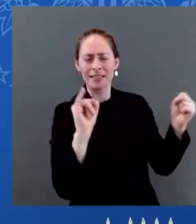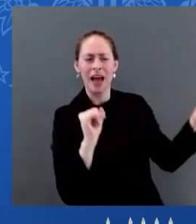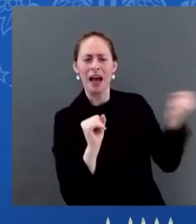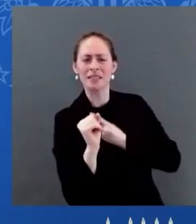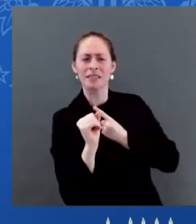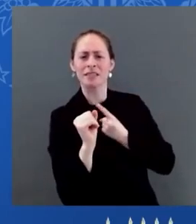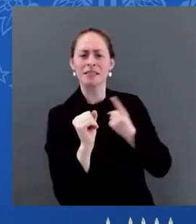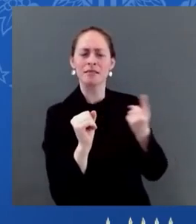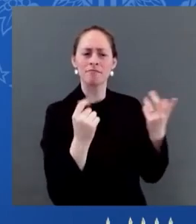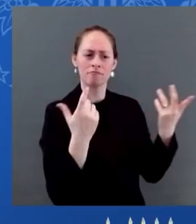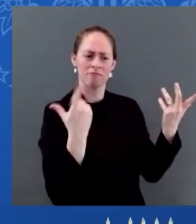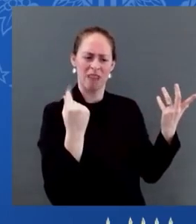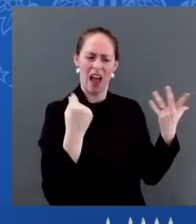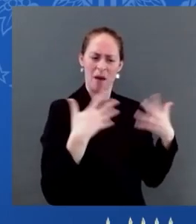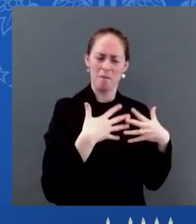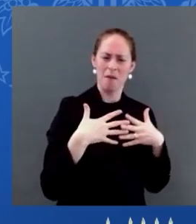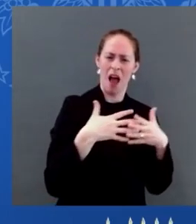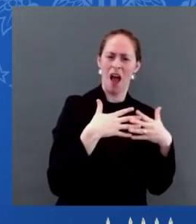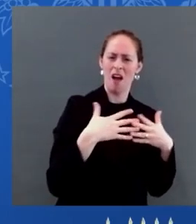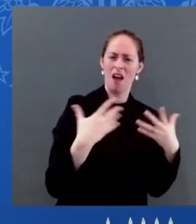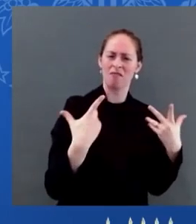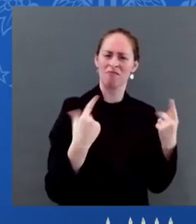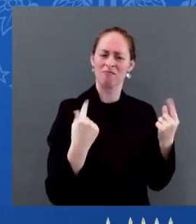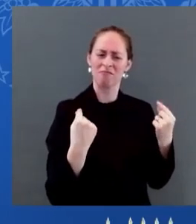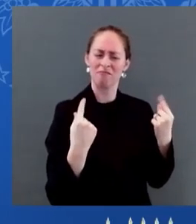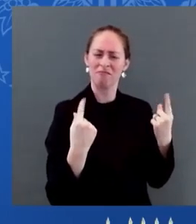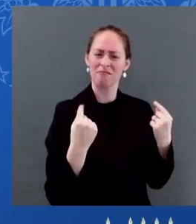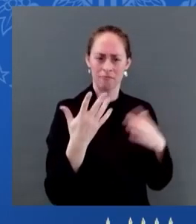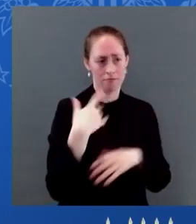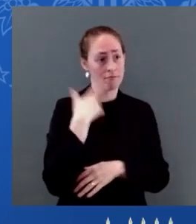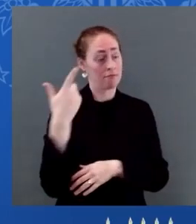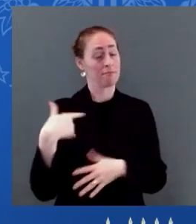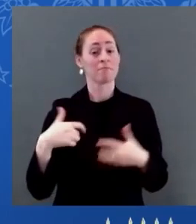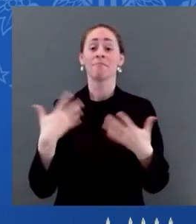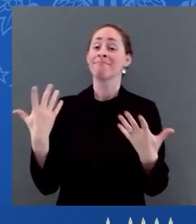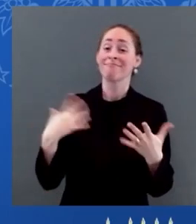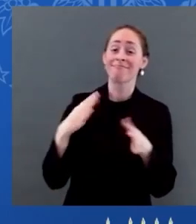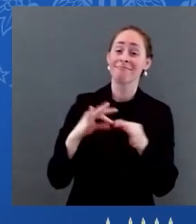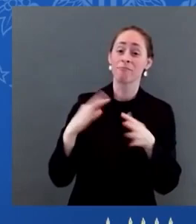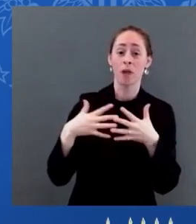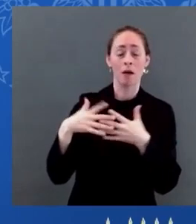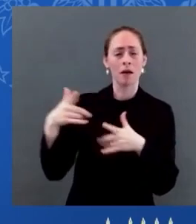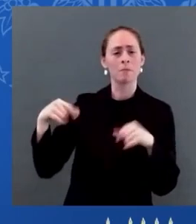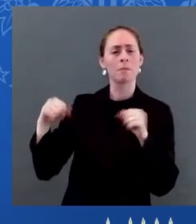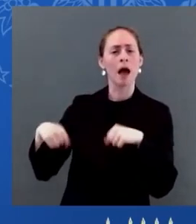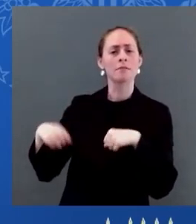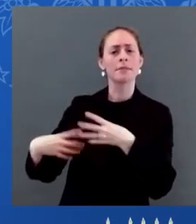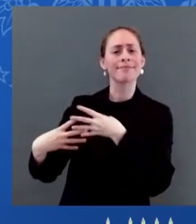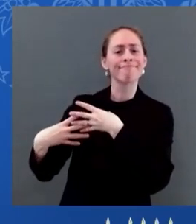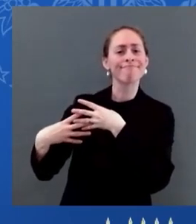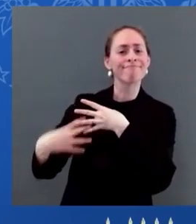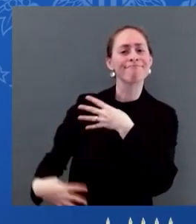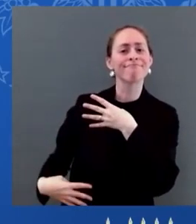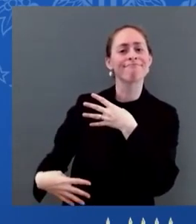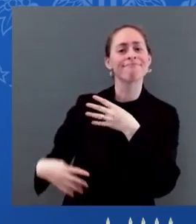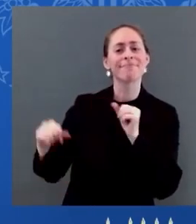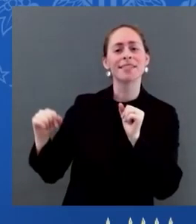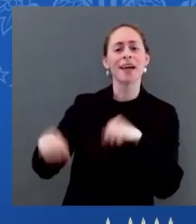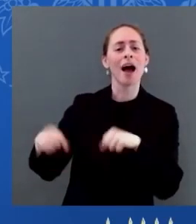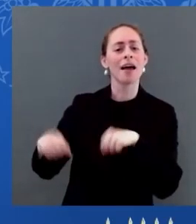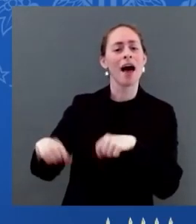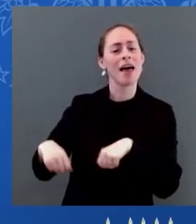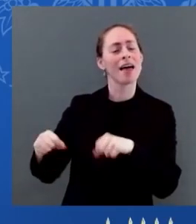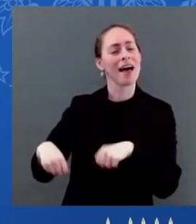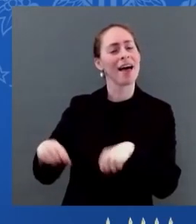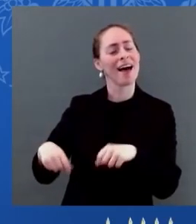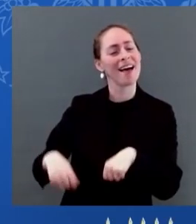miracle brings us to a menorah we're lighting tonight. The artist who designed it, as Manfred